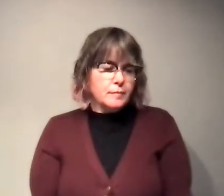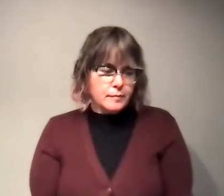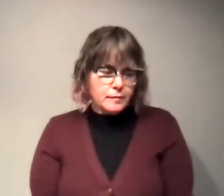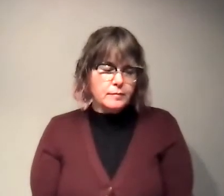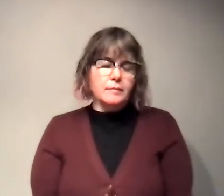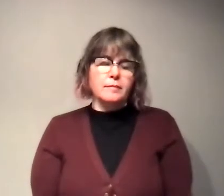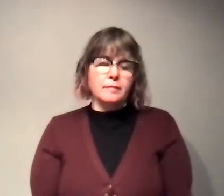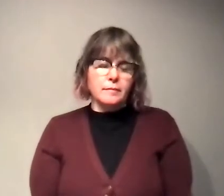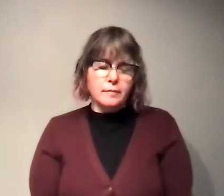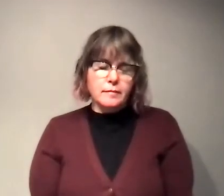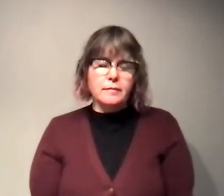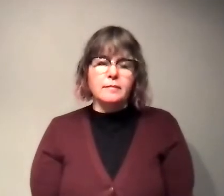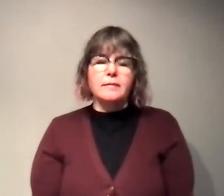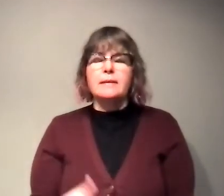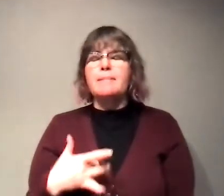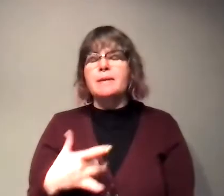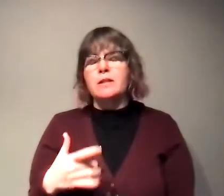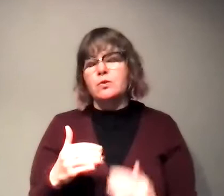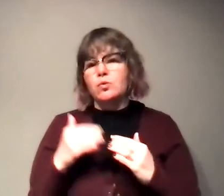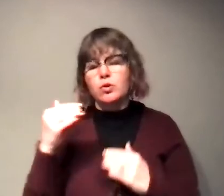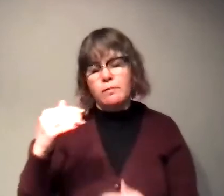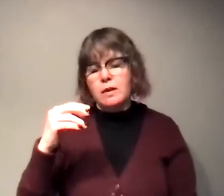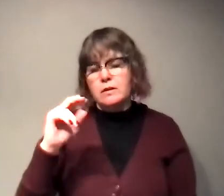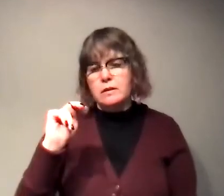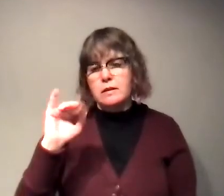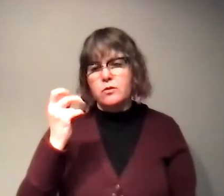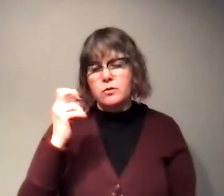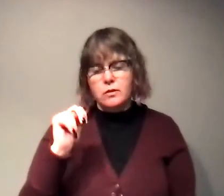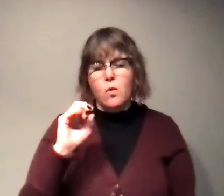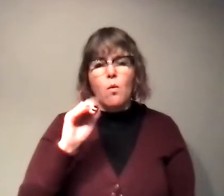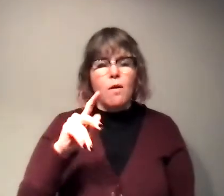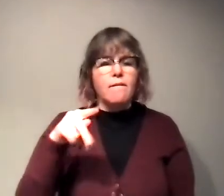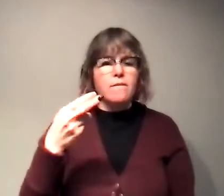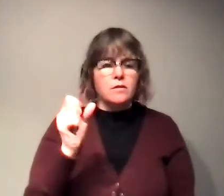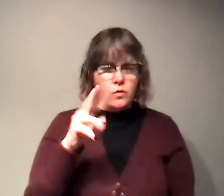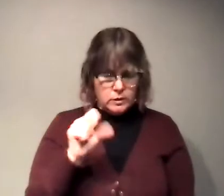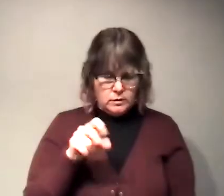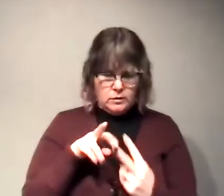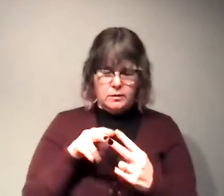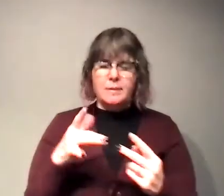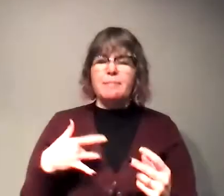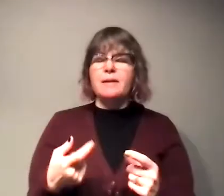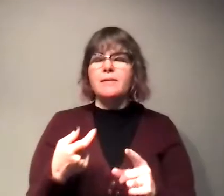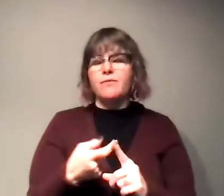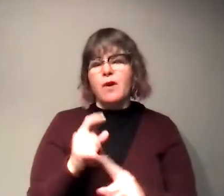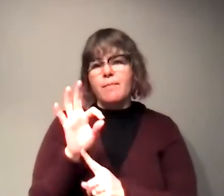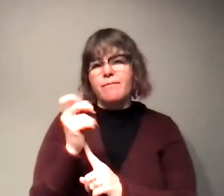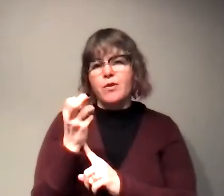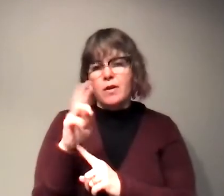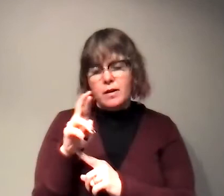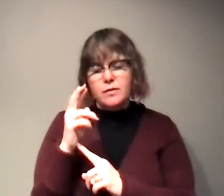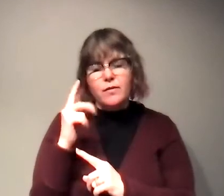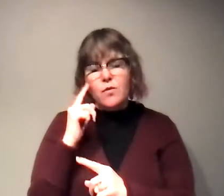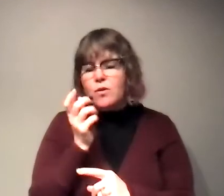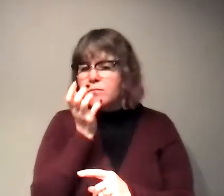much nitrogen and or phosphorus that's gotten into the water system, mostly from fertilizers that people use on